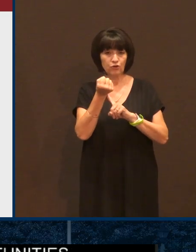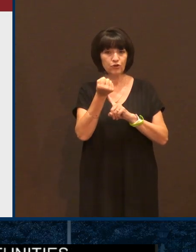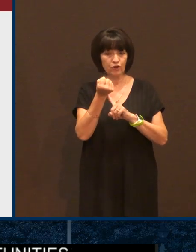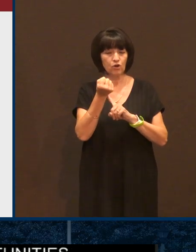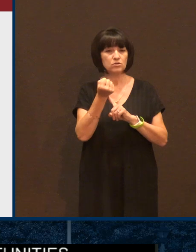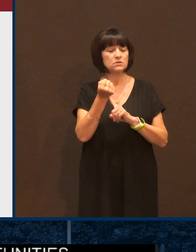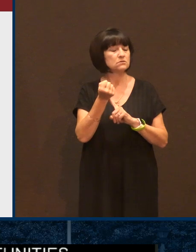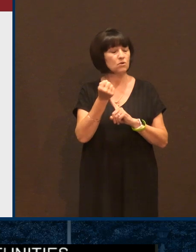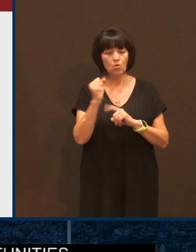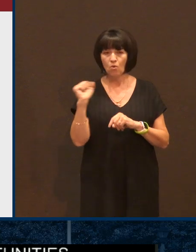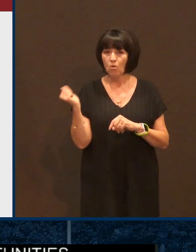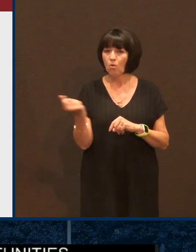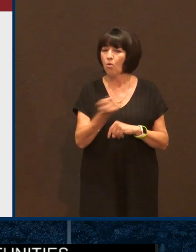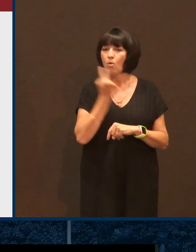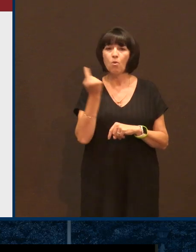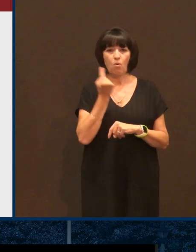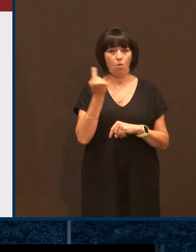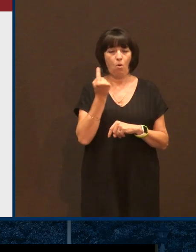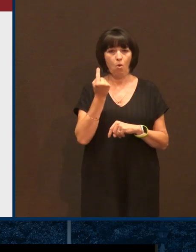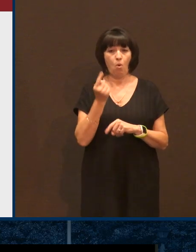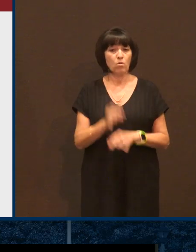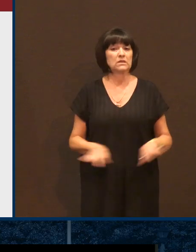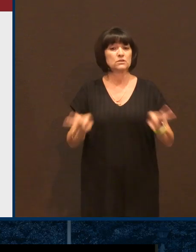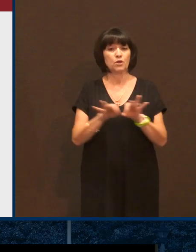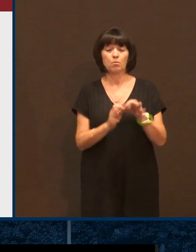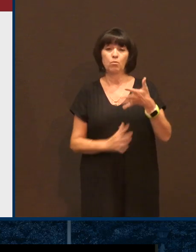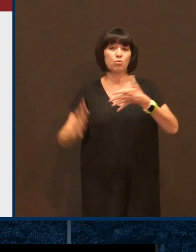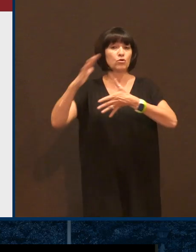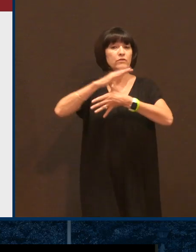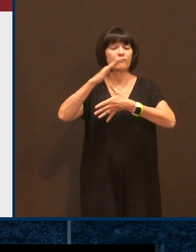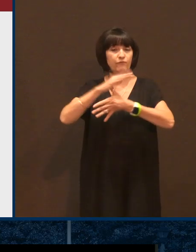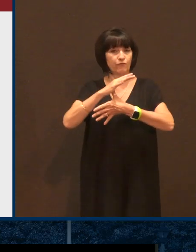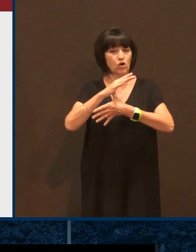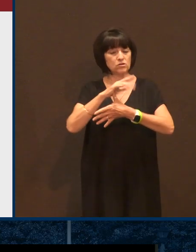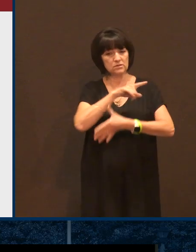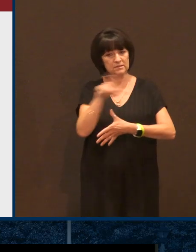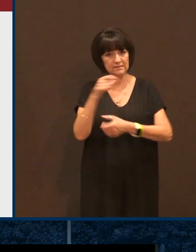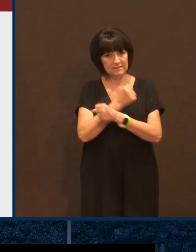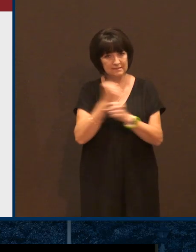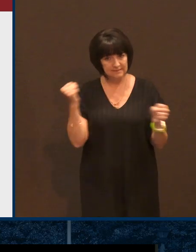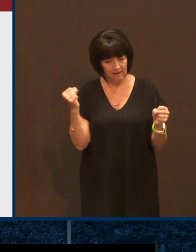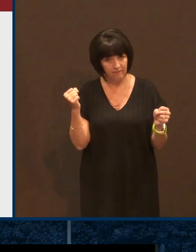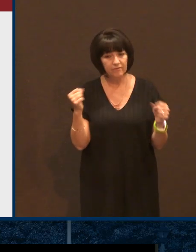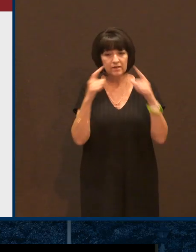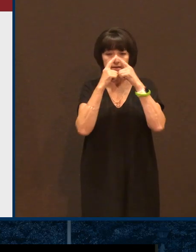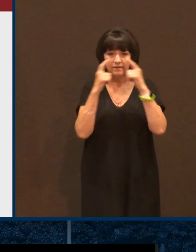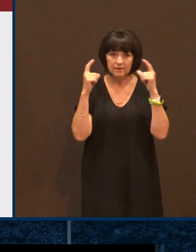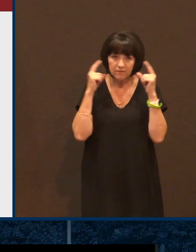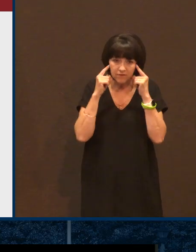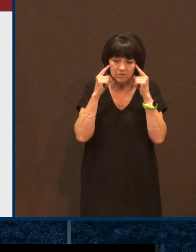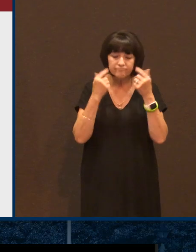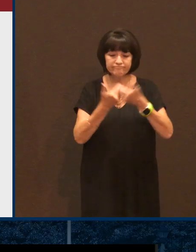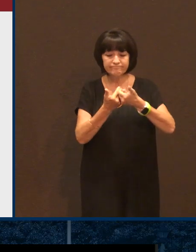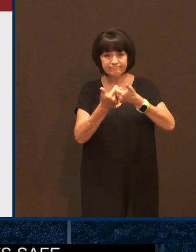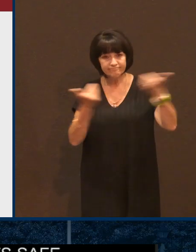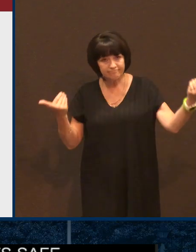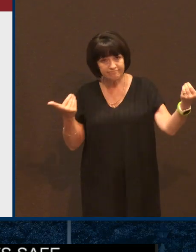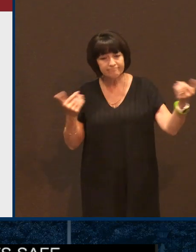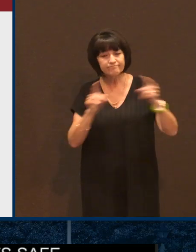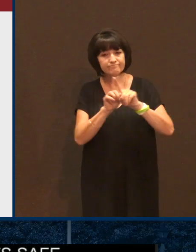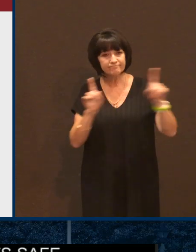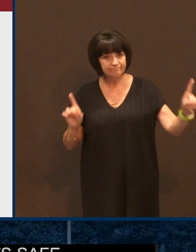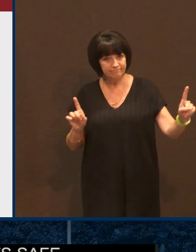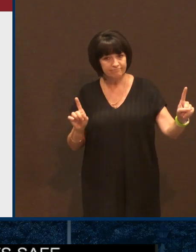expecting to see in all three scenarios the use of face coverings, social distancing, and we also